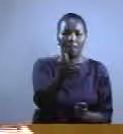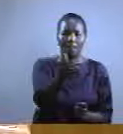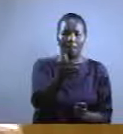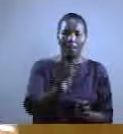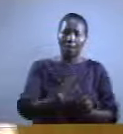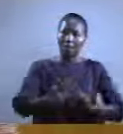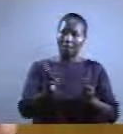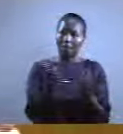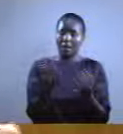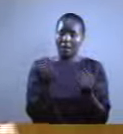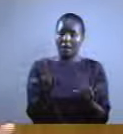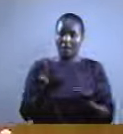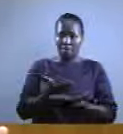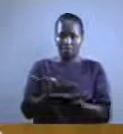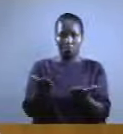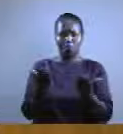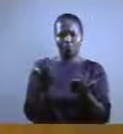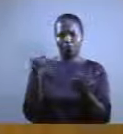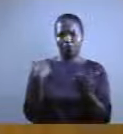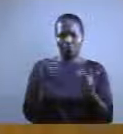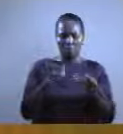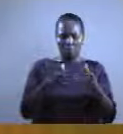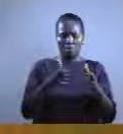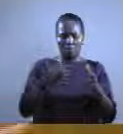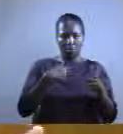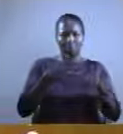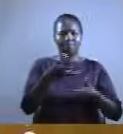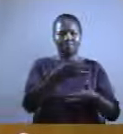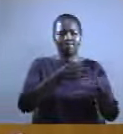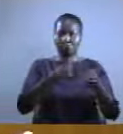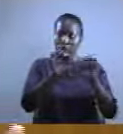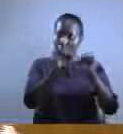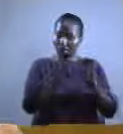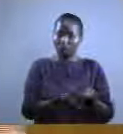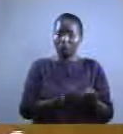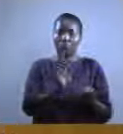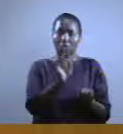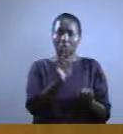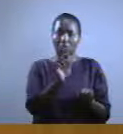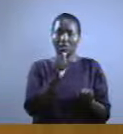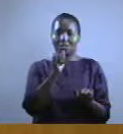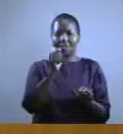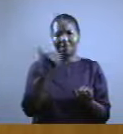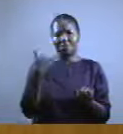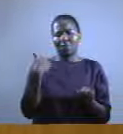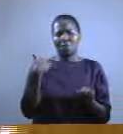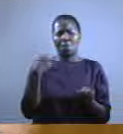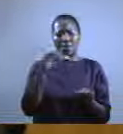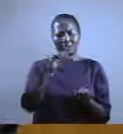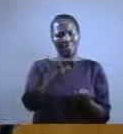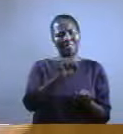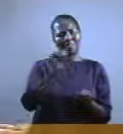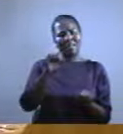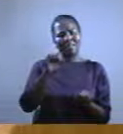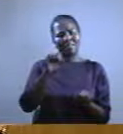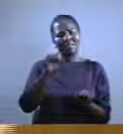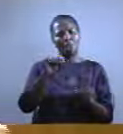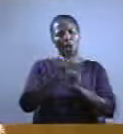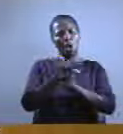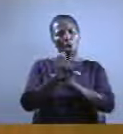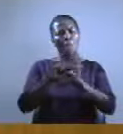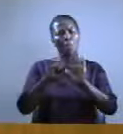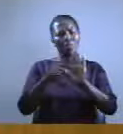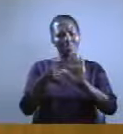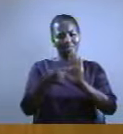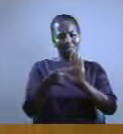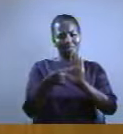But as we discussed in the committee, the one issue that we were unanimous about was this sunset clause that would result in the ending